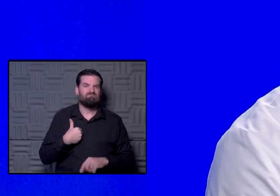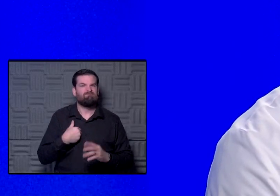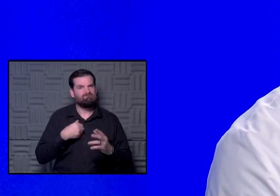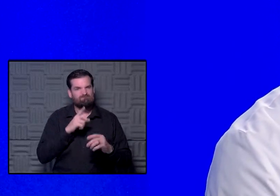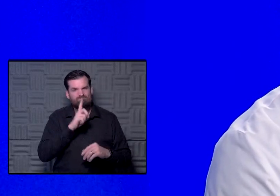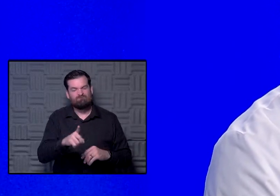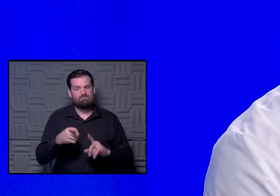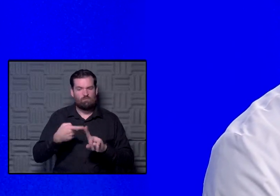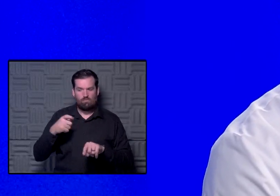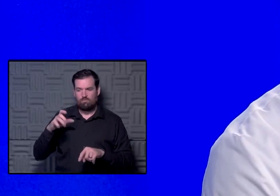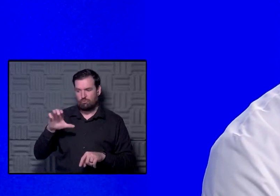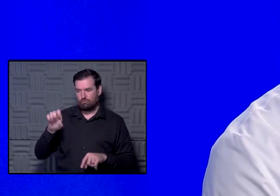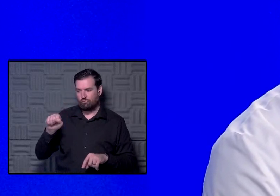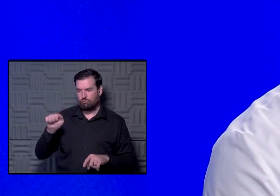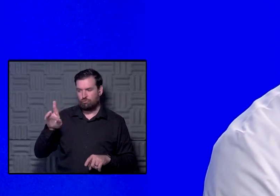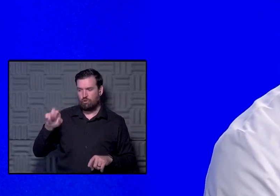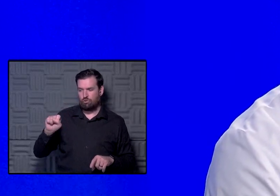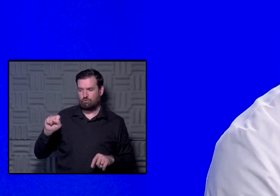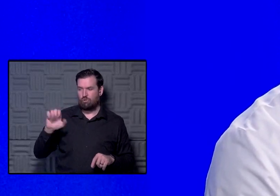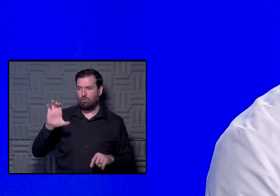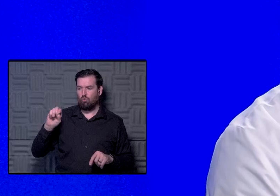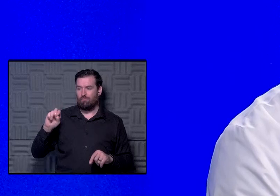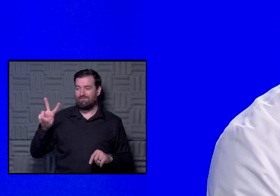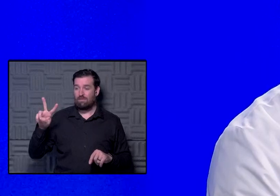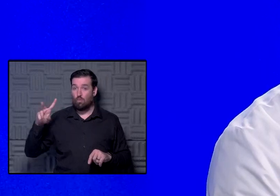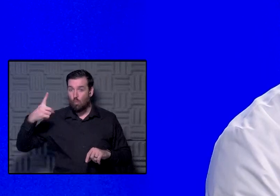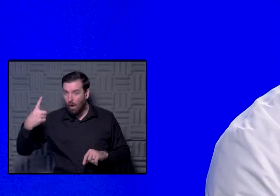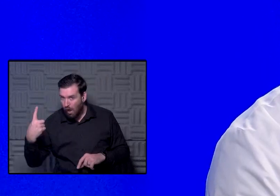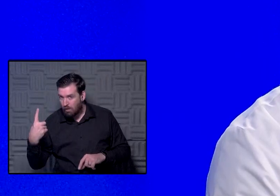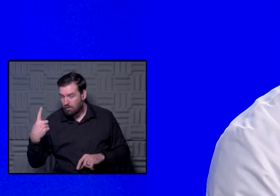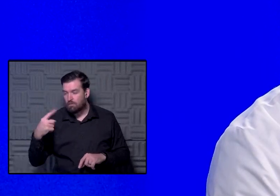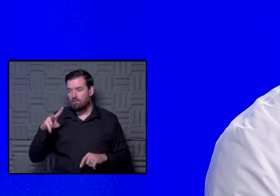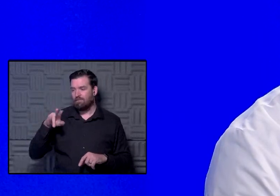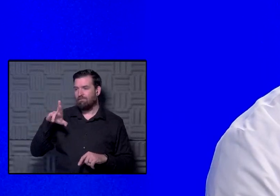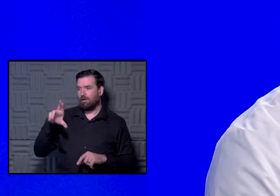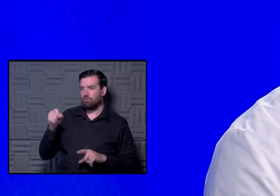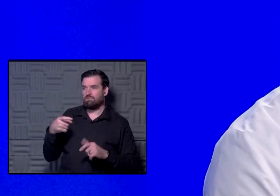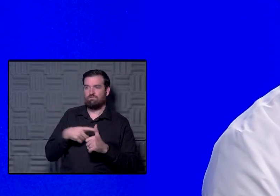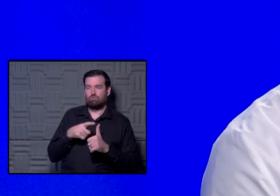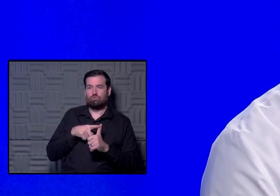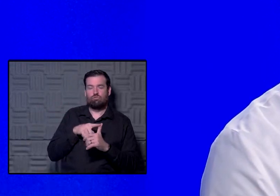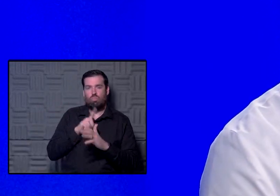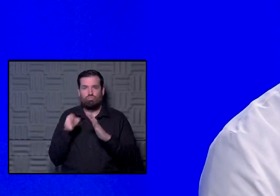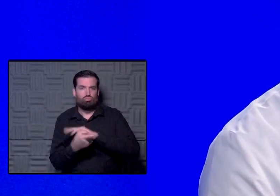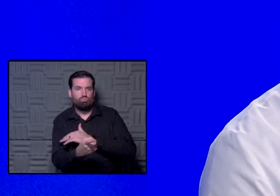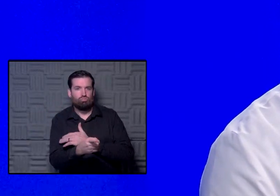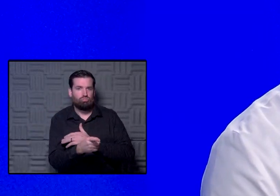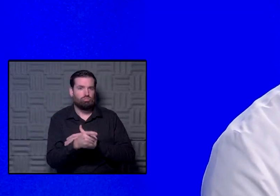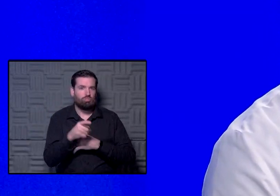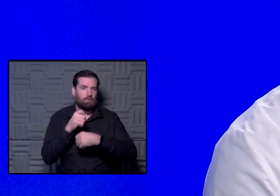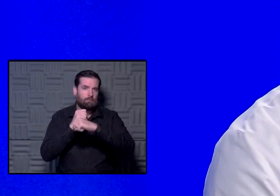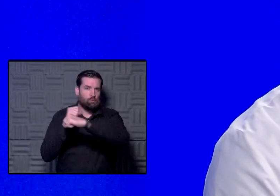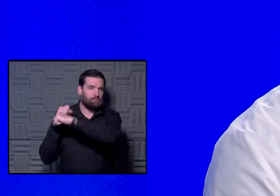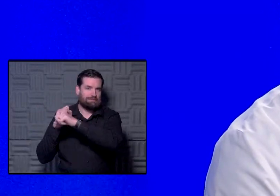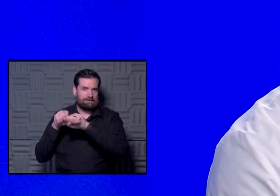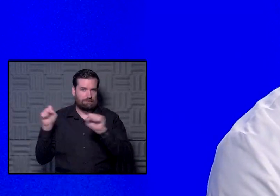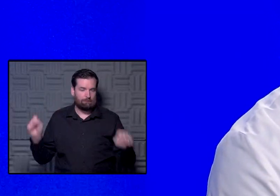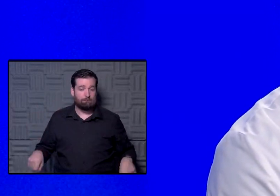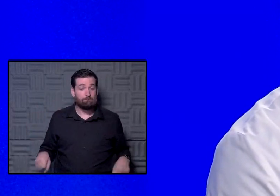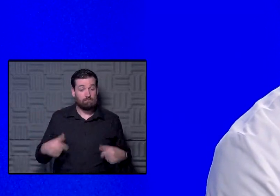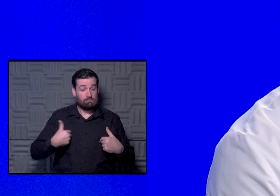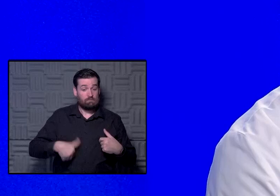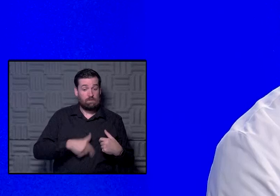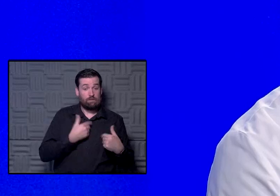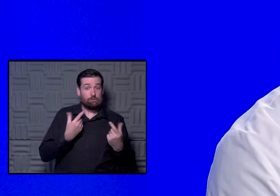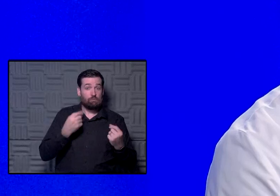from SARS-CoV-1 research, that the virus initially evades the immune system. It decreases what our body does